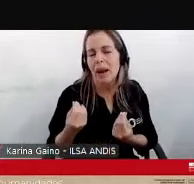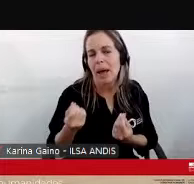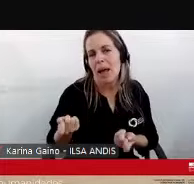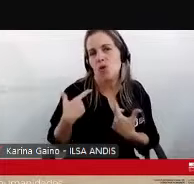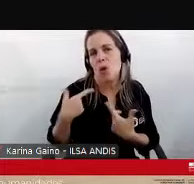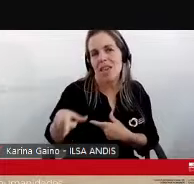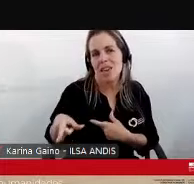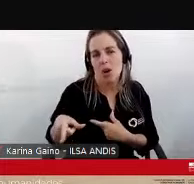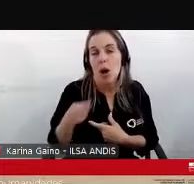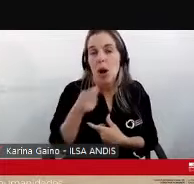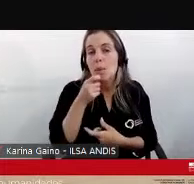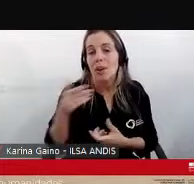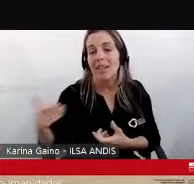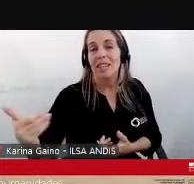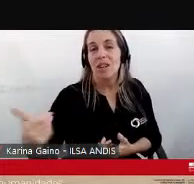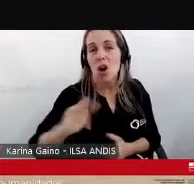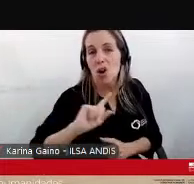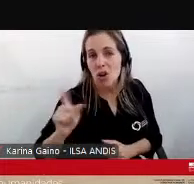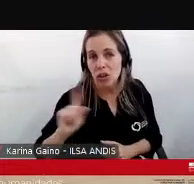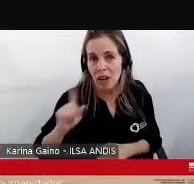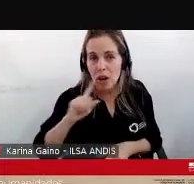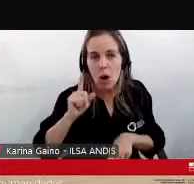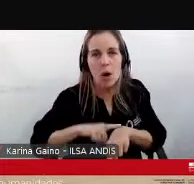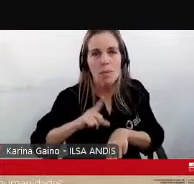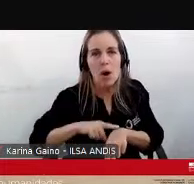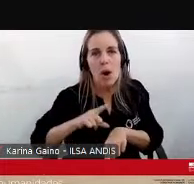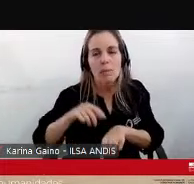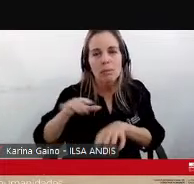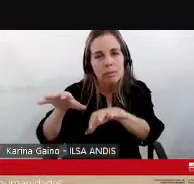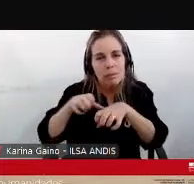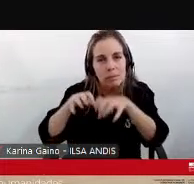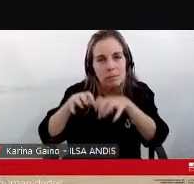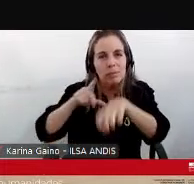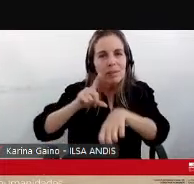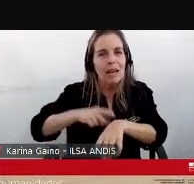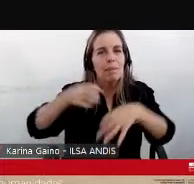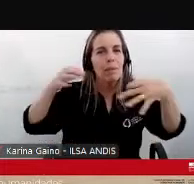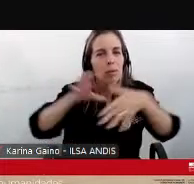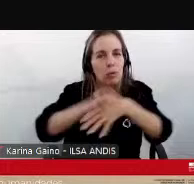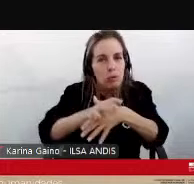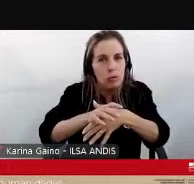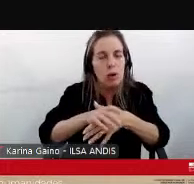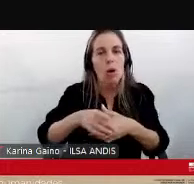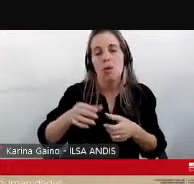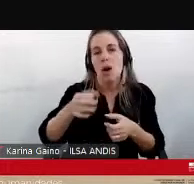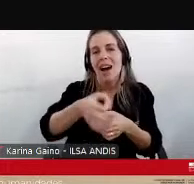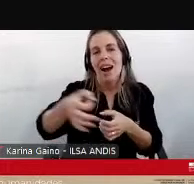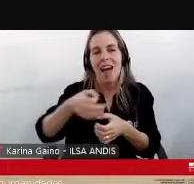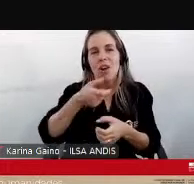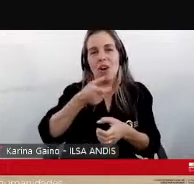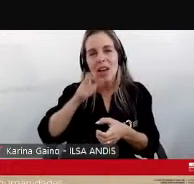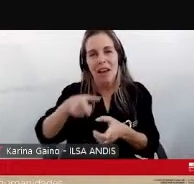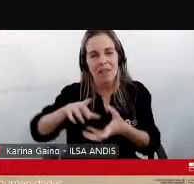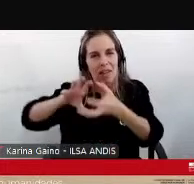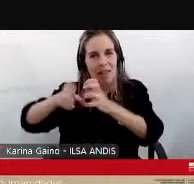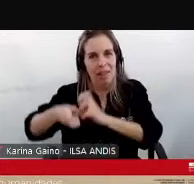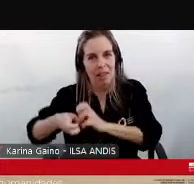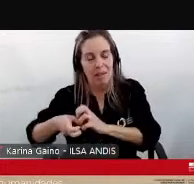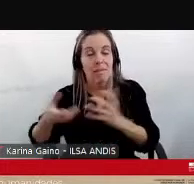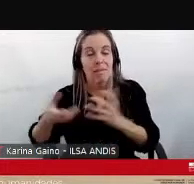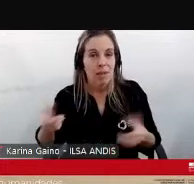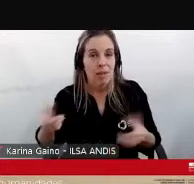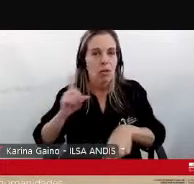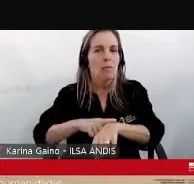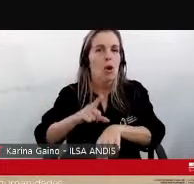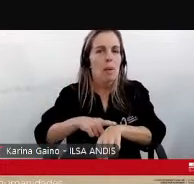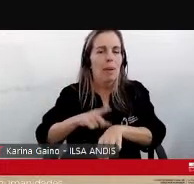In practice, we found that the workers could become indebted during the first few weeks of the harvest while they're not able to harvest a lot of coffee because